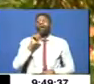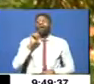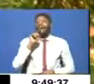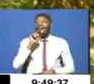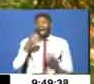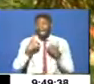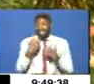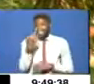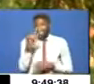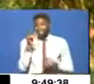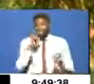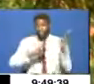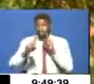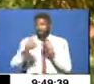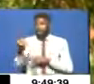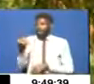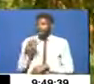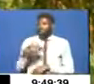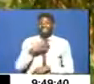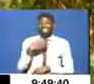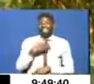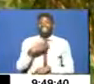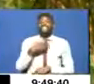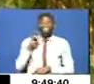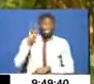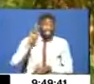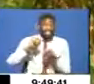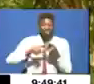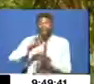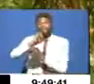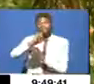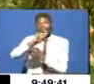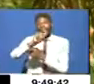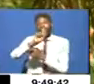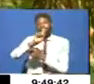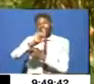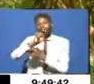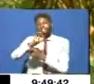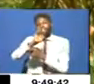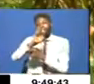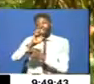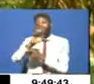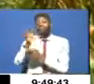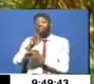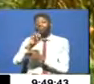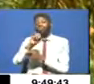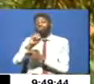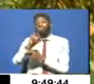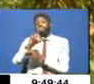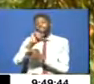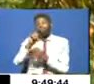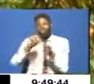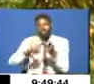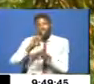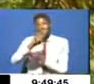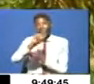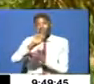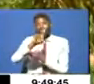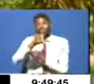me in Kisii. This was Masinde Muliro, Wafula Wabuge, and the late,